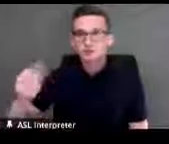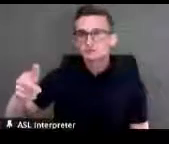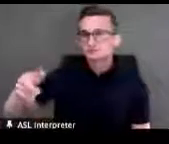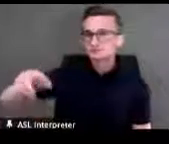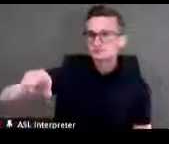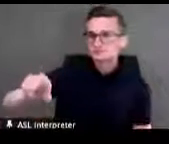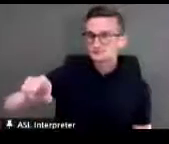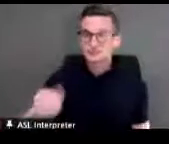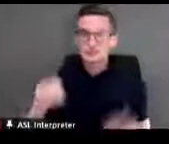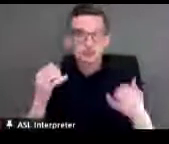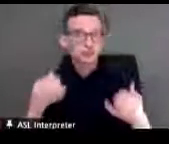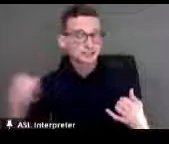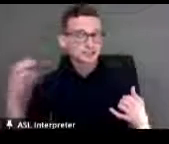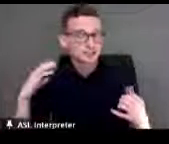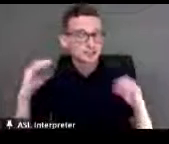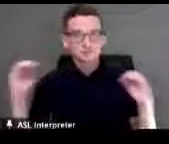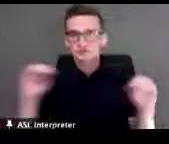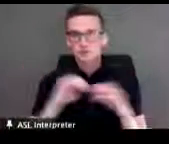queue, Chair.